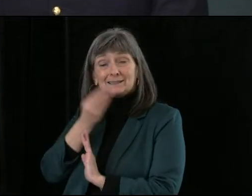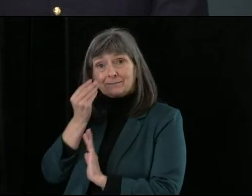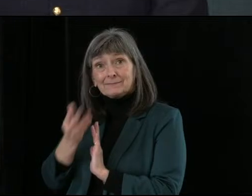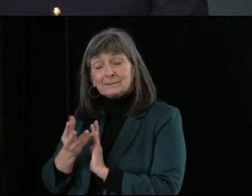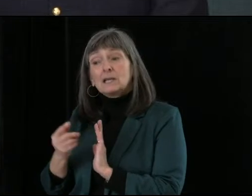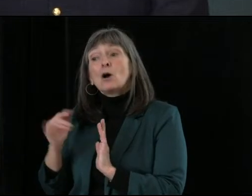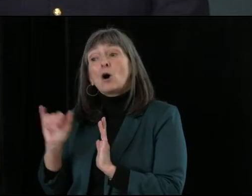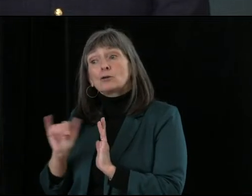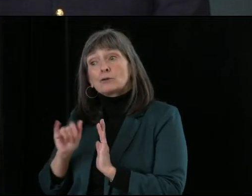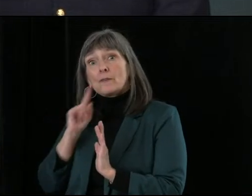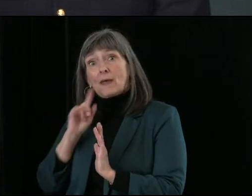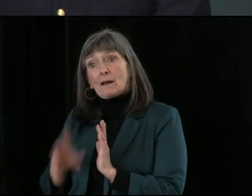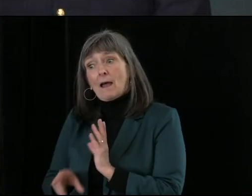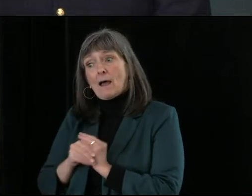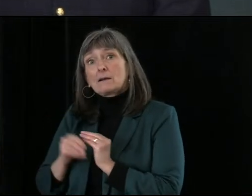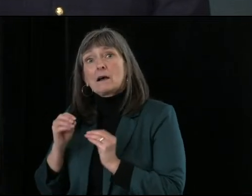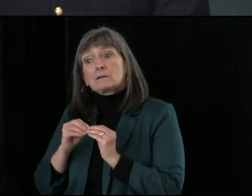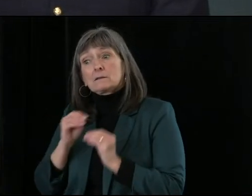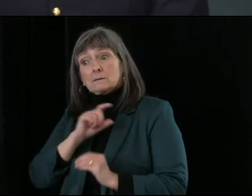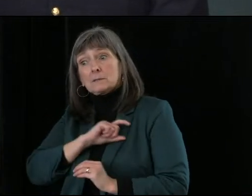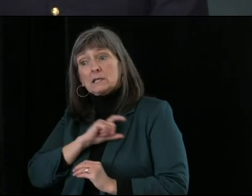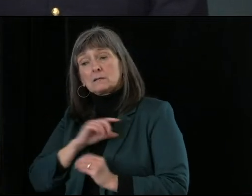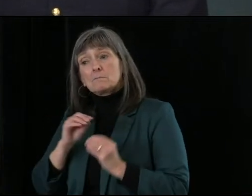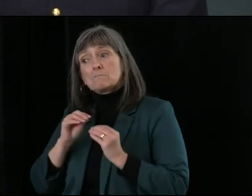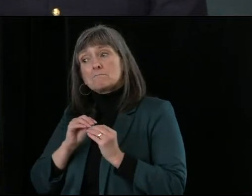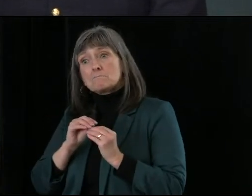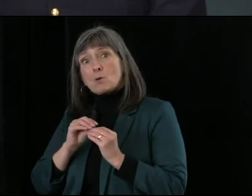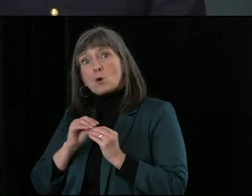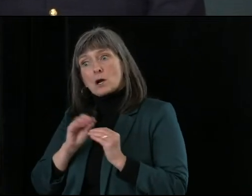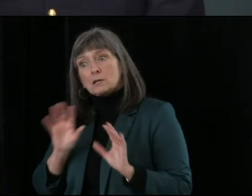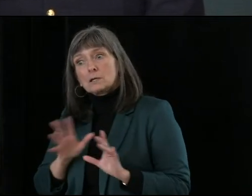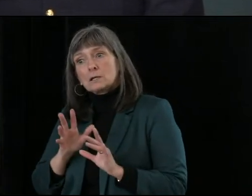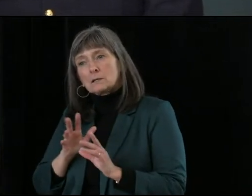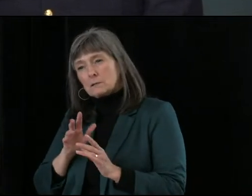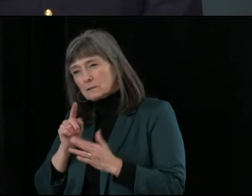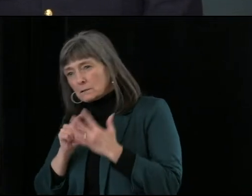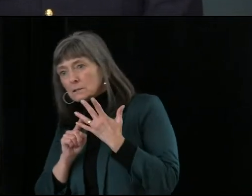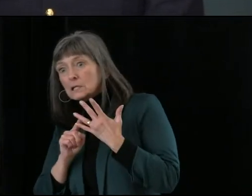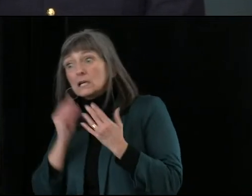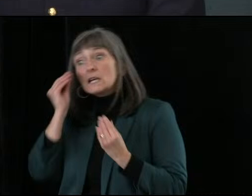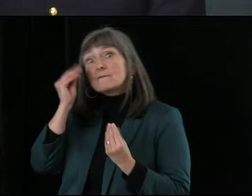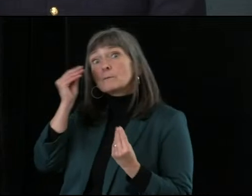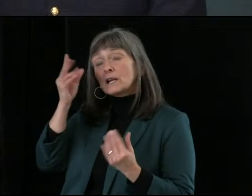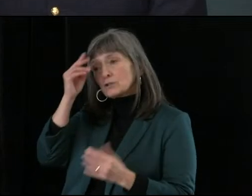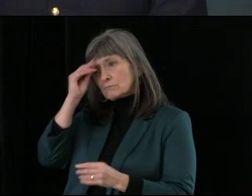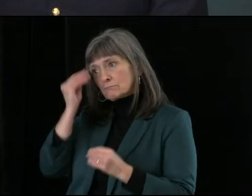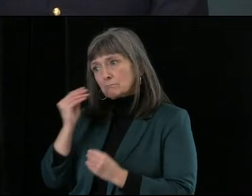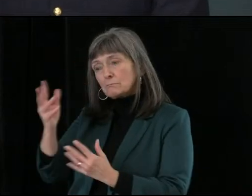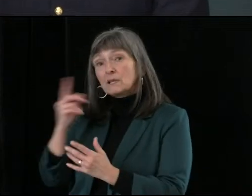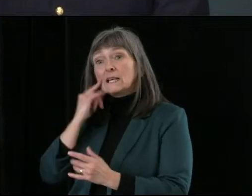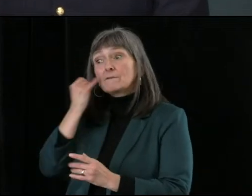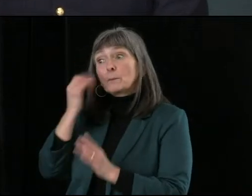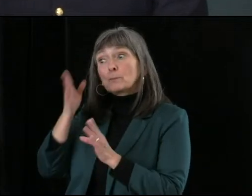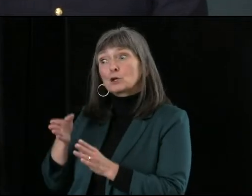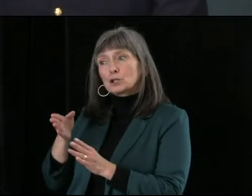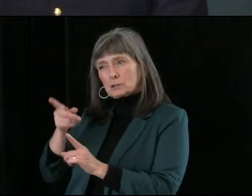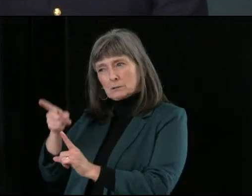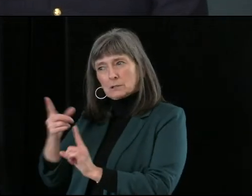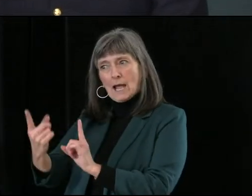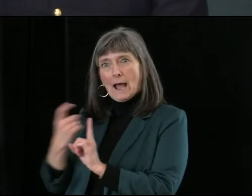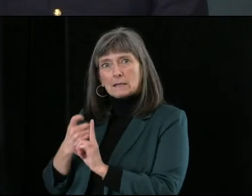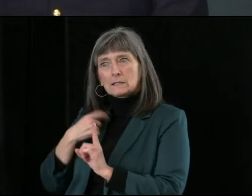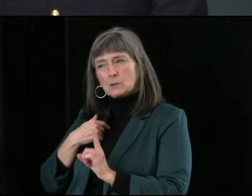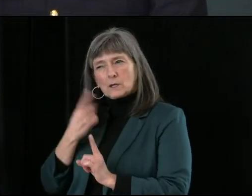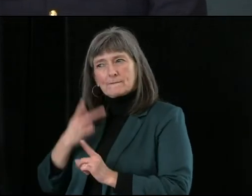also gives us, as police officers, the ability to proactively disclose information directly to someone we believe is